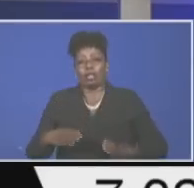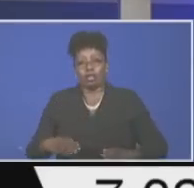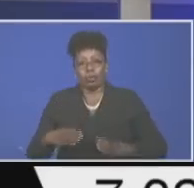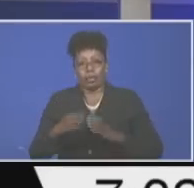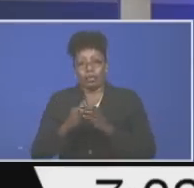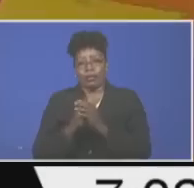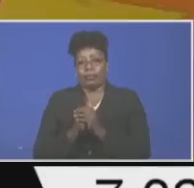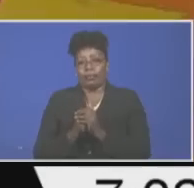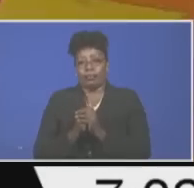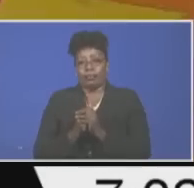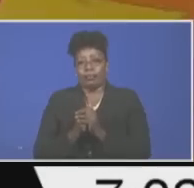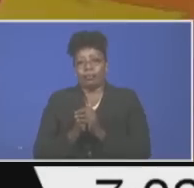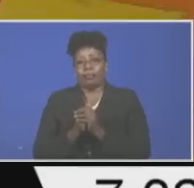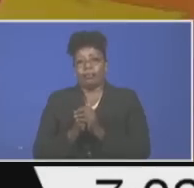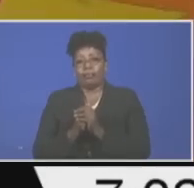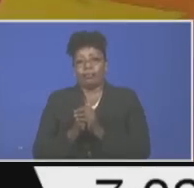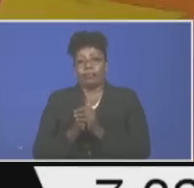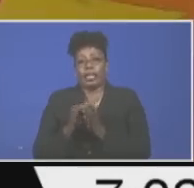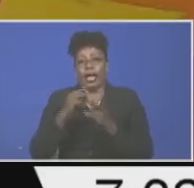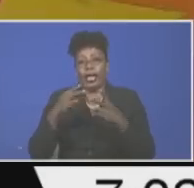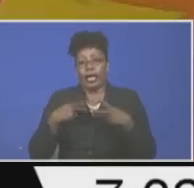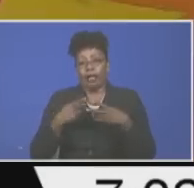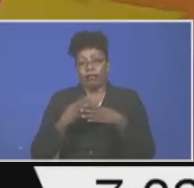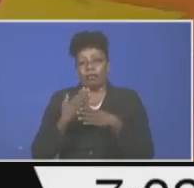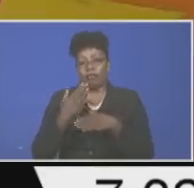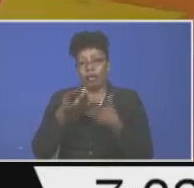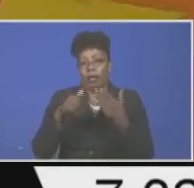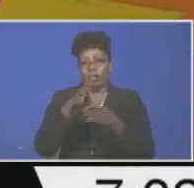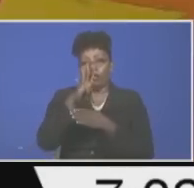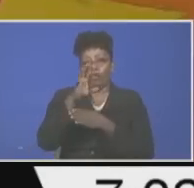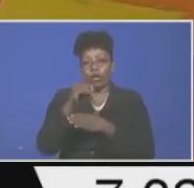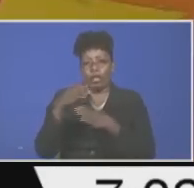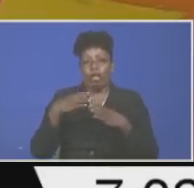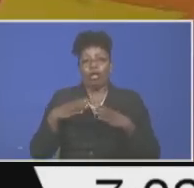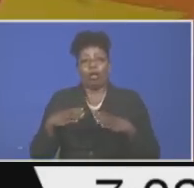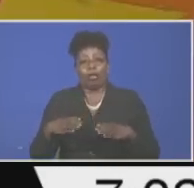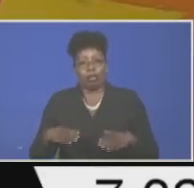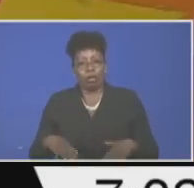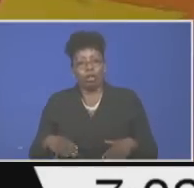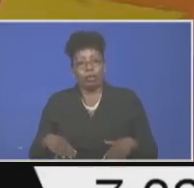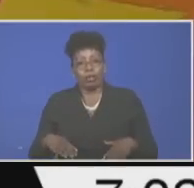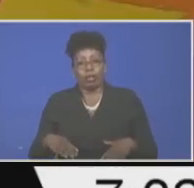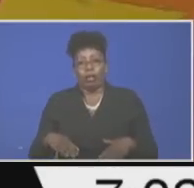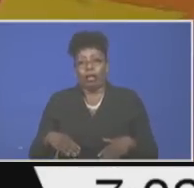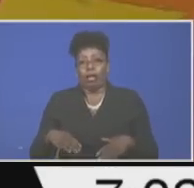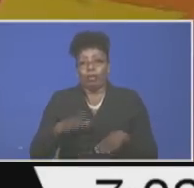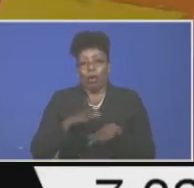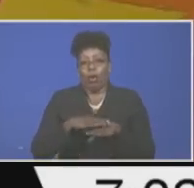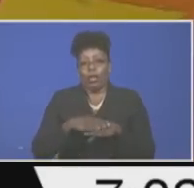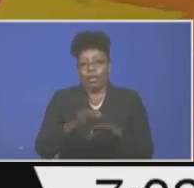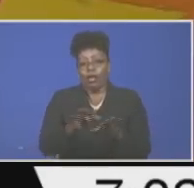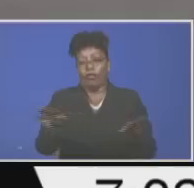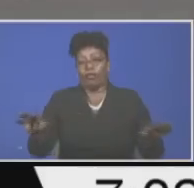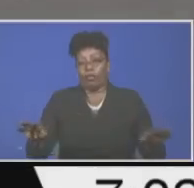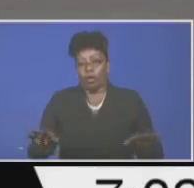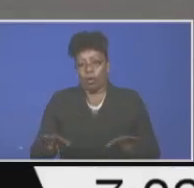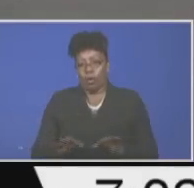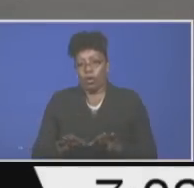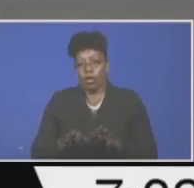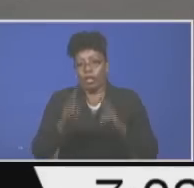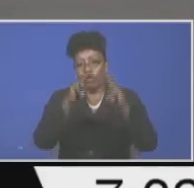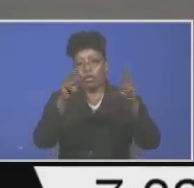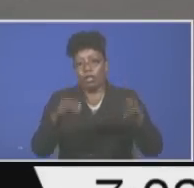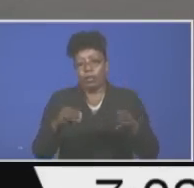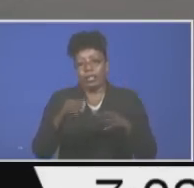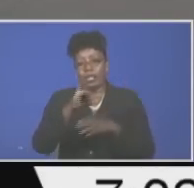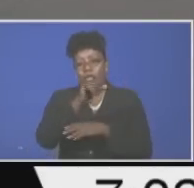preview. I have over 40 pieces of costumes on the floor of the museum. It's